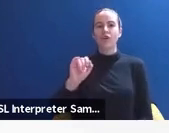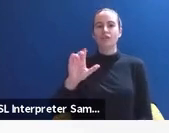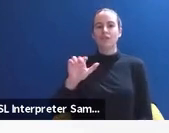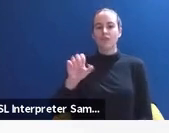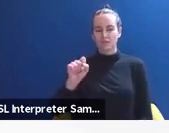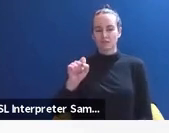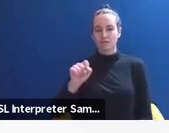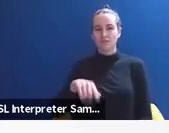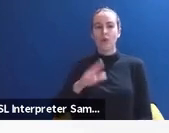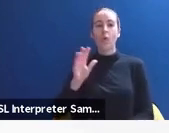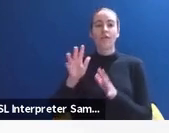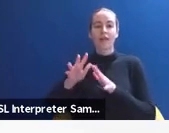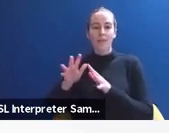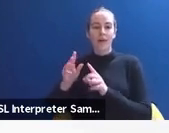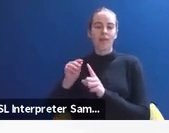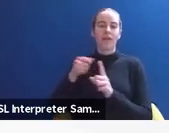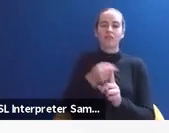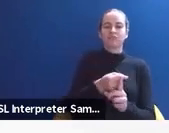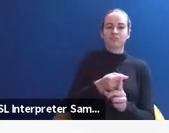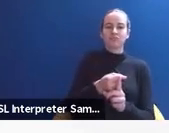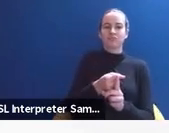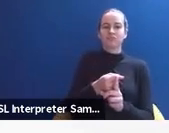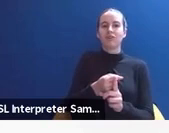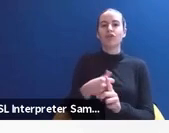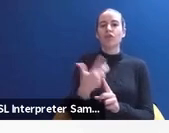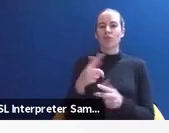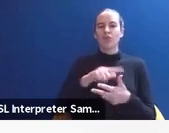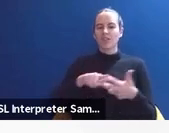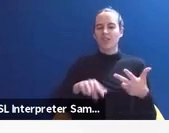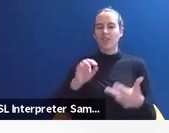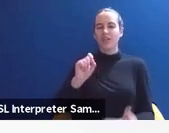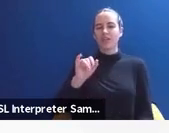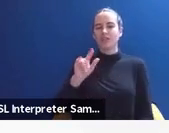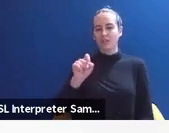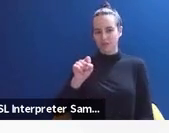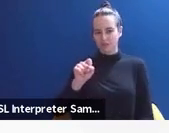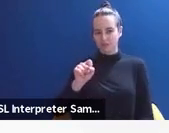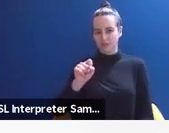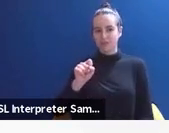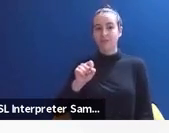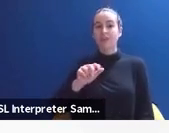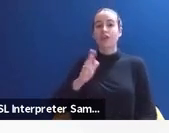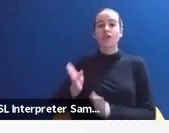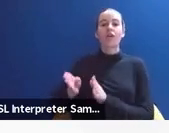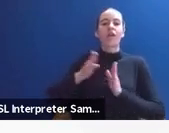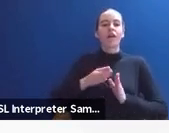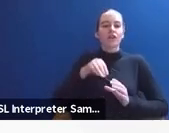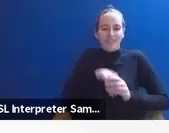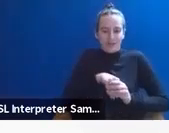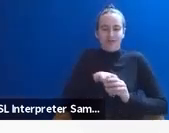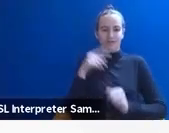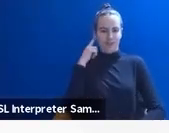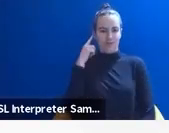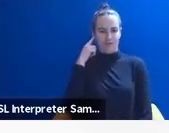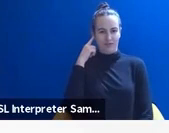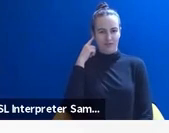in turn vibrates the three ossicles, our malleus, incus, and stapes. And then we get to the inner ear. So the inner ear is